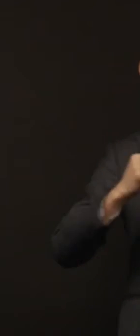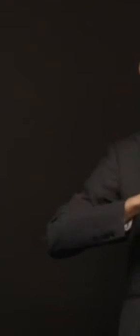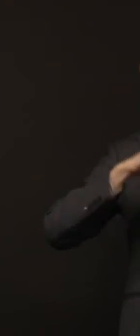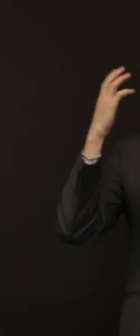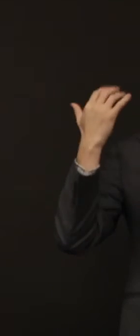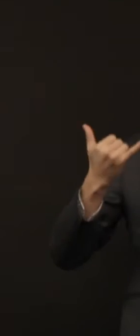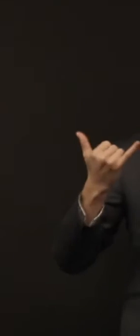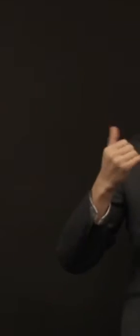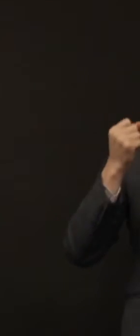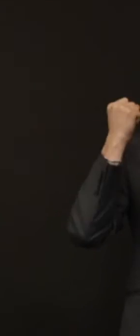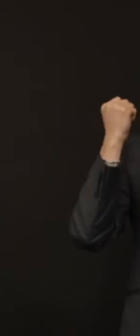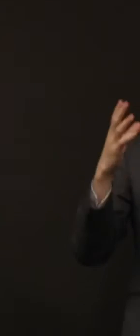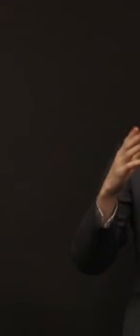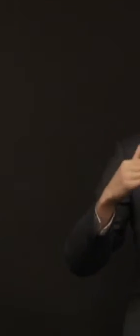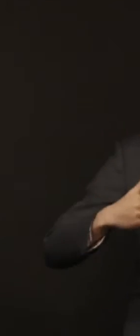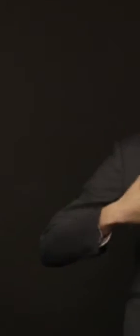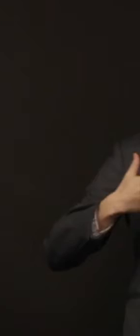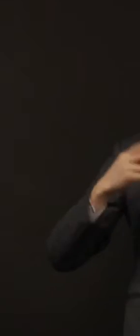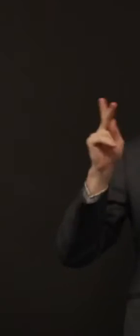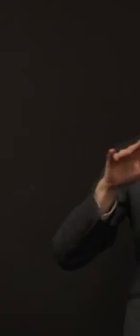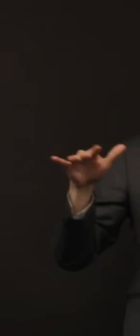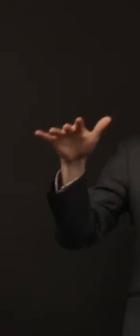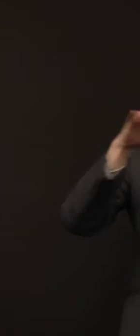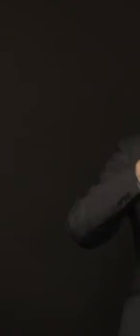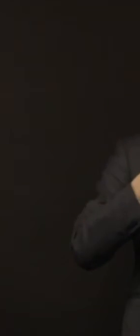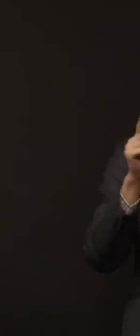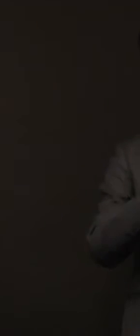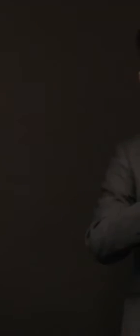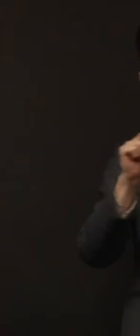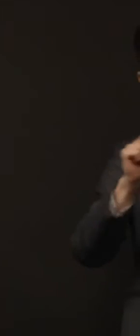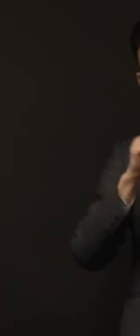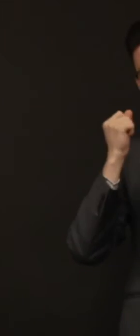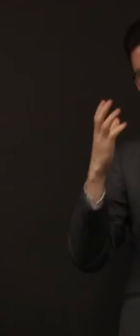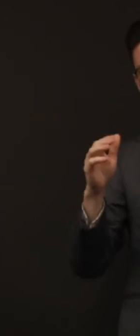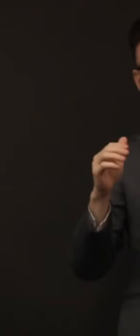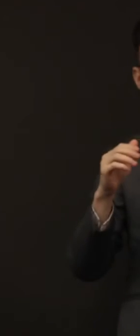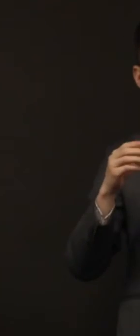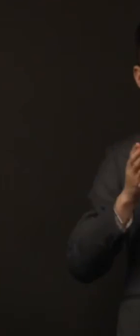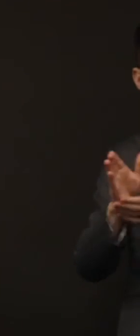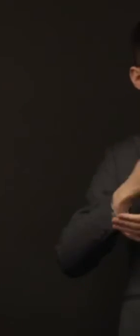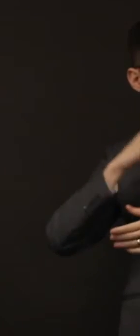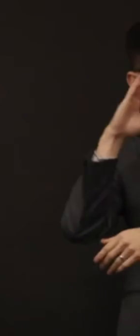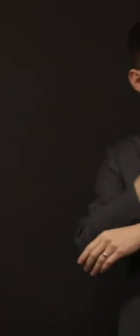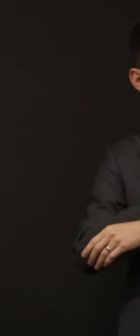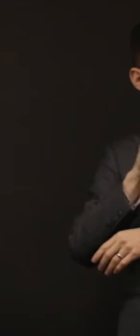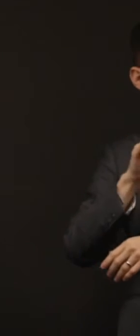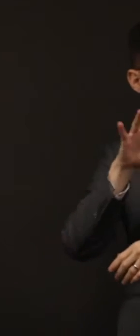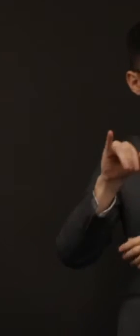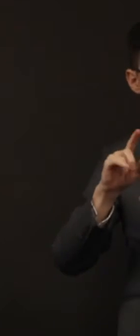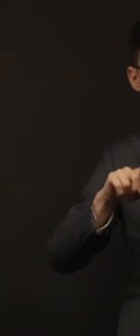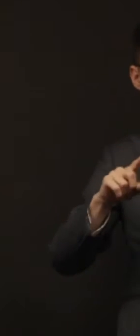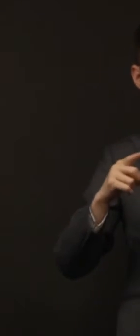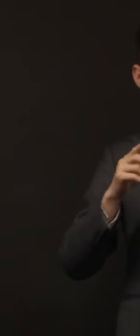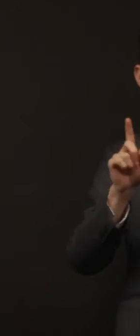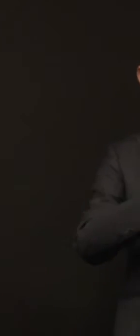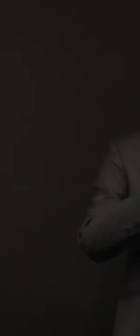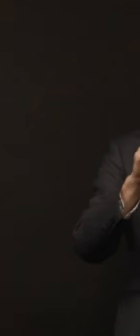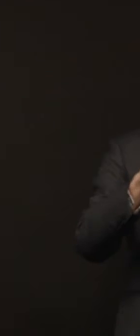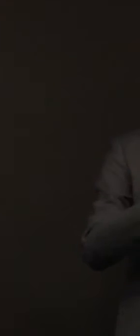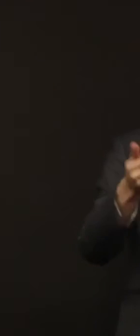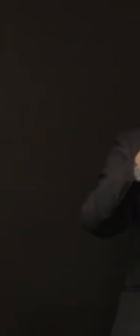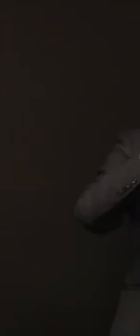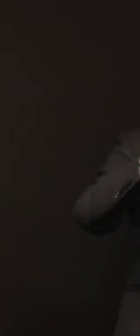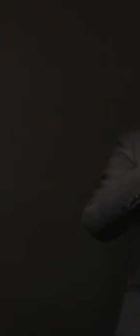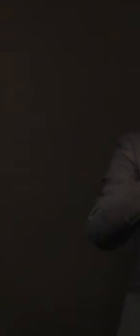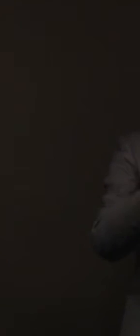so many young people out there today. I've met a number of them through Jeffrey and through other organizations who I see bring a